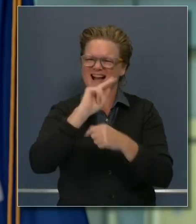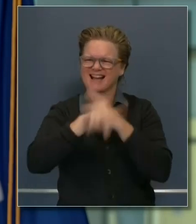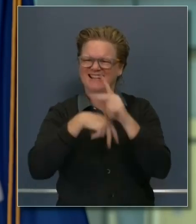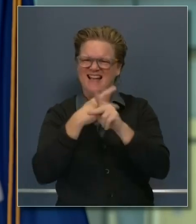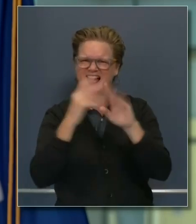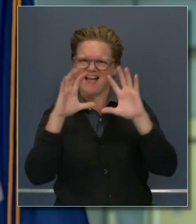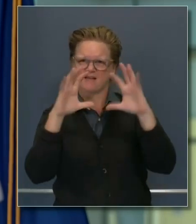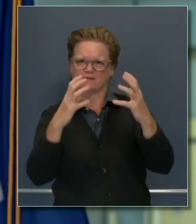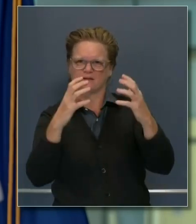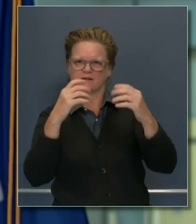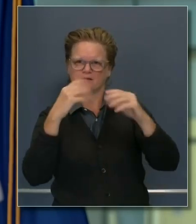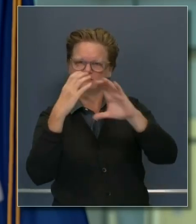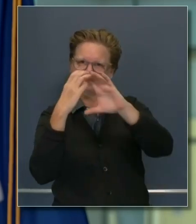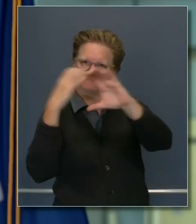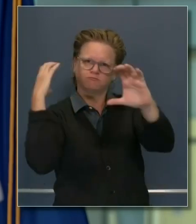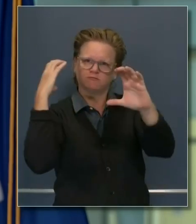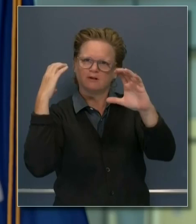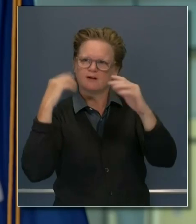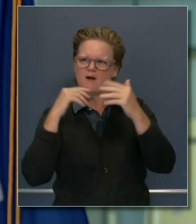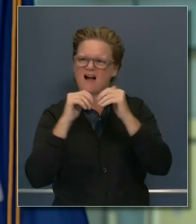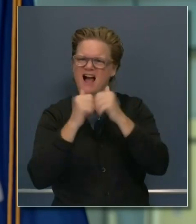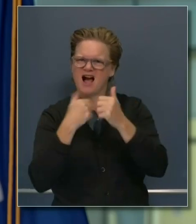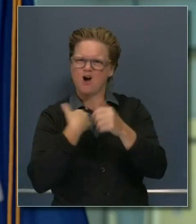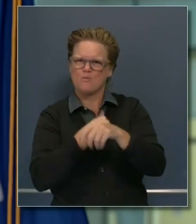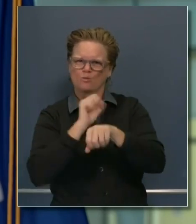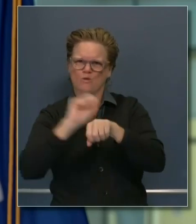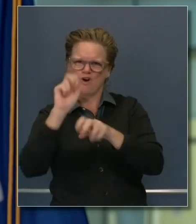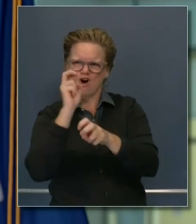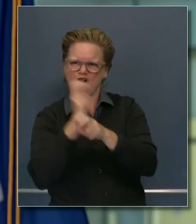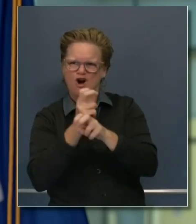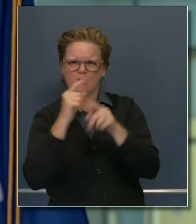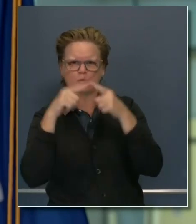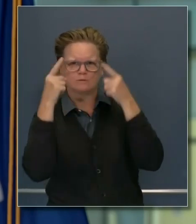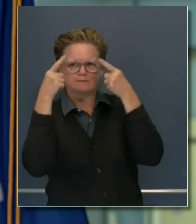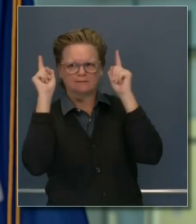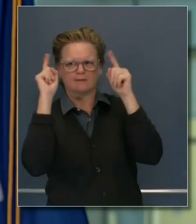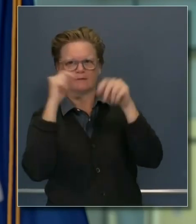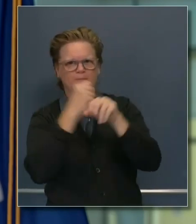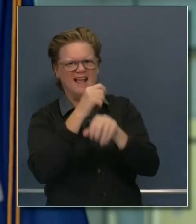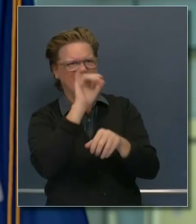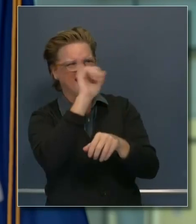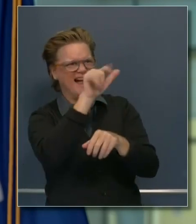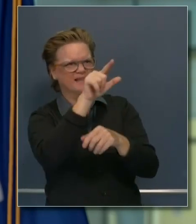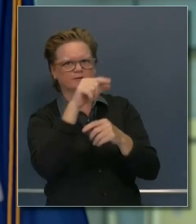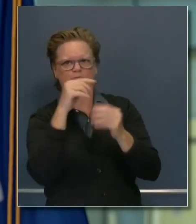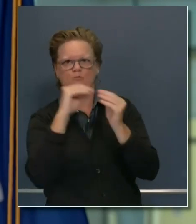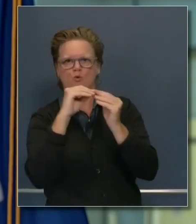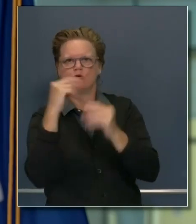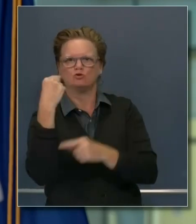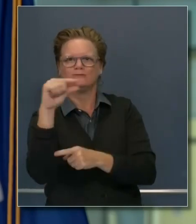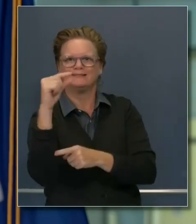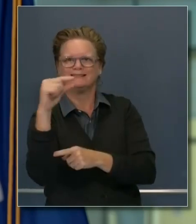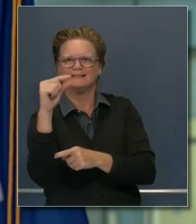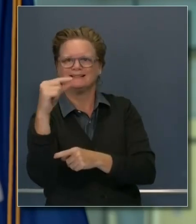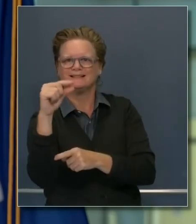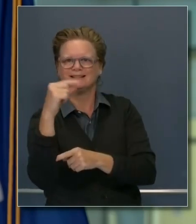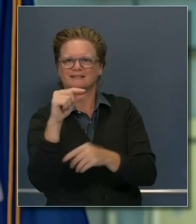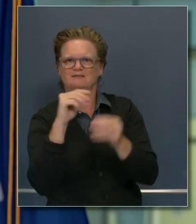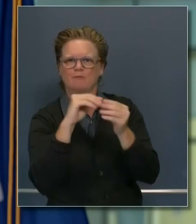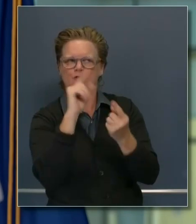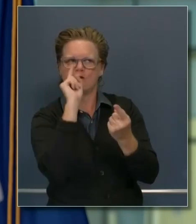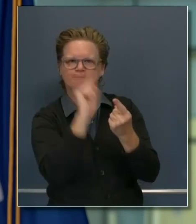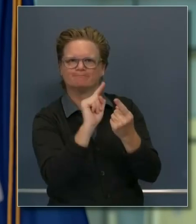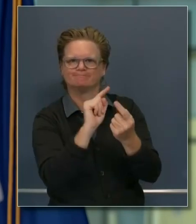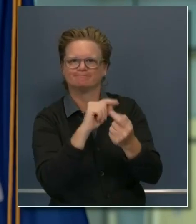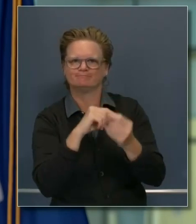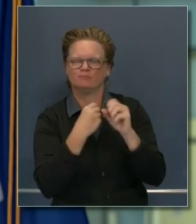substantially significant effort in reducing emissions, and one we hope will be replicated even beyond the 15 states that have committed to